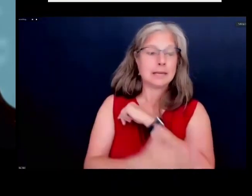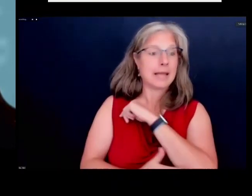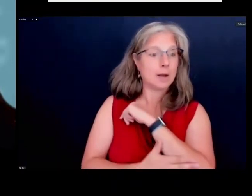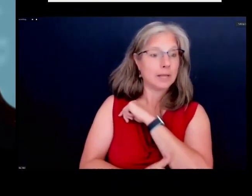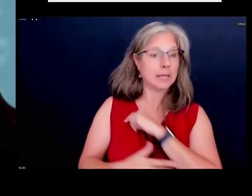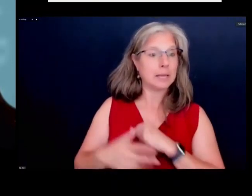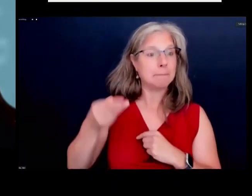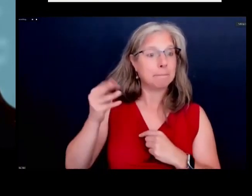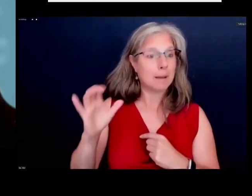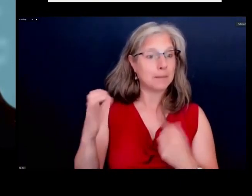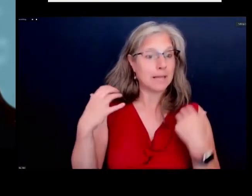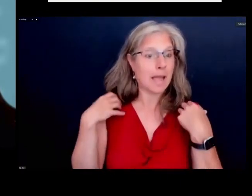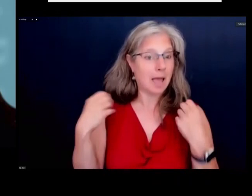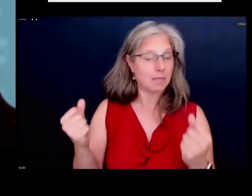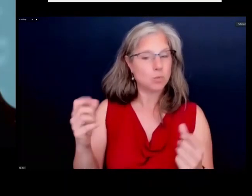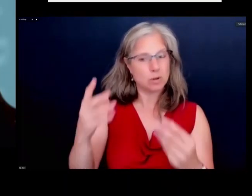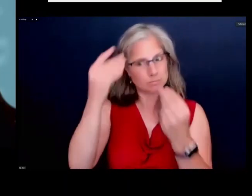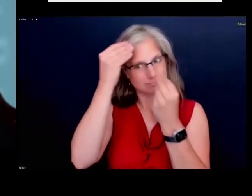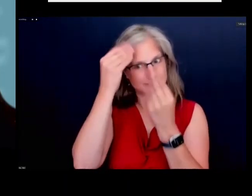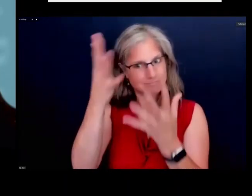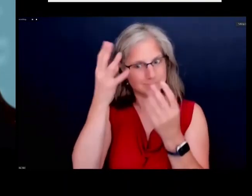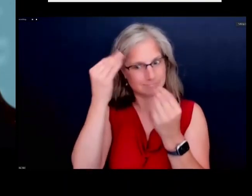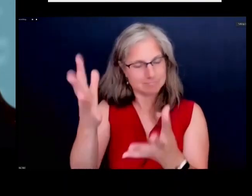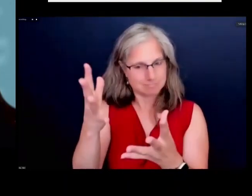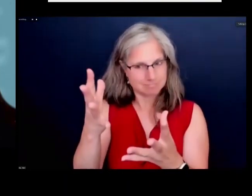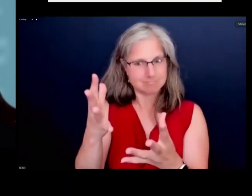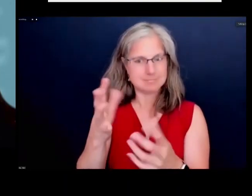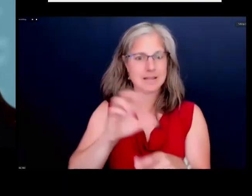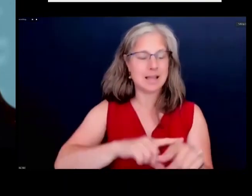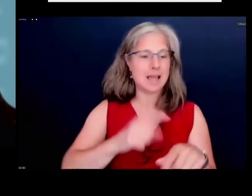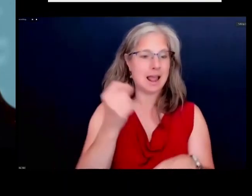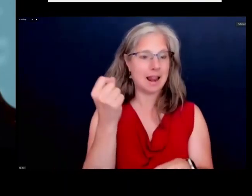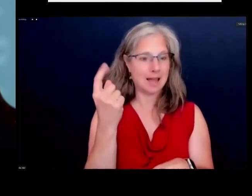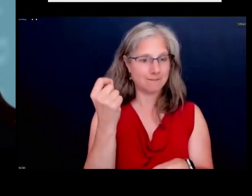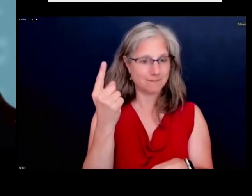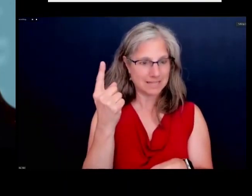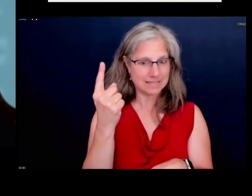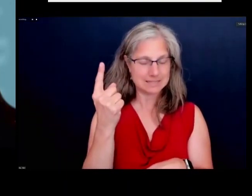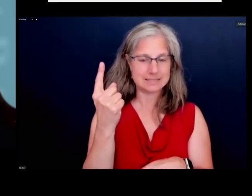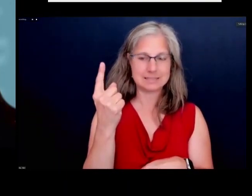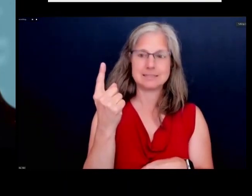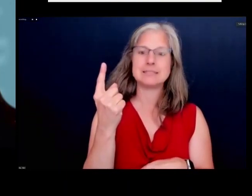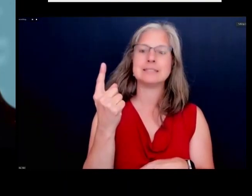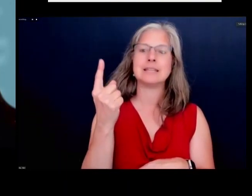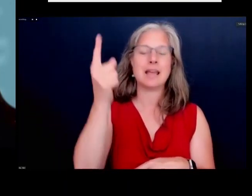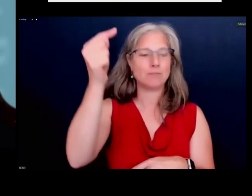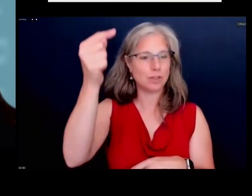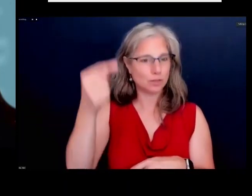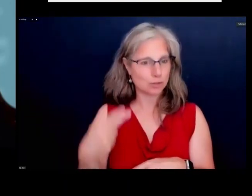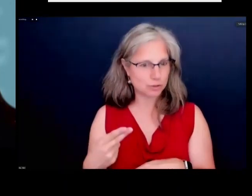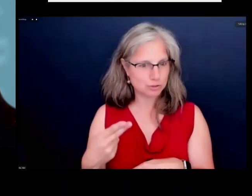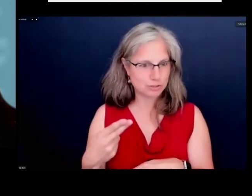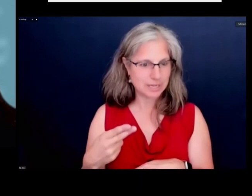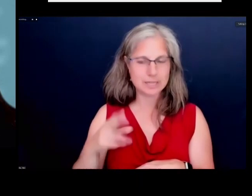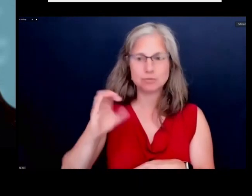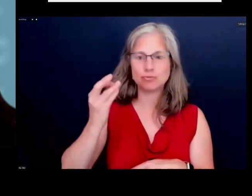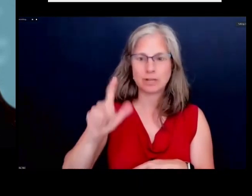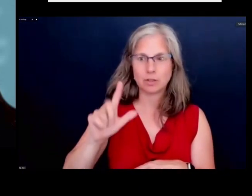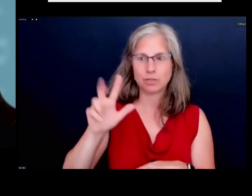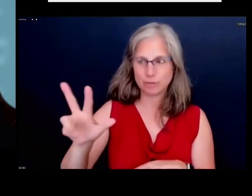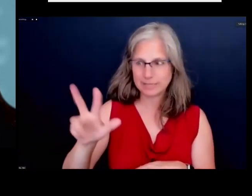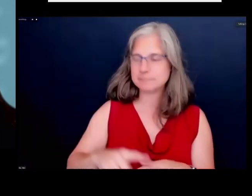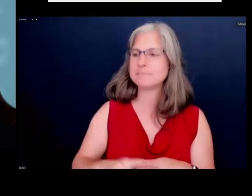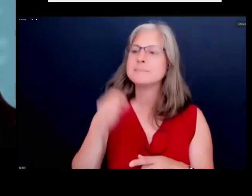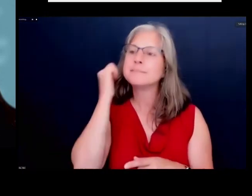County public health experts provide live updates every Thursday at 11 a.m. on KUYT News Channel 3.